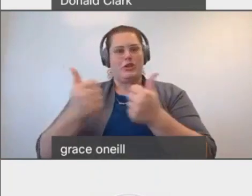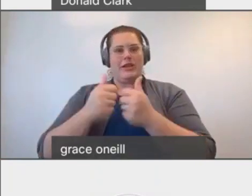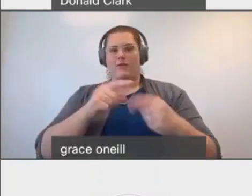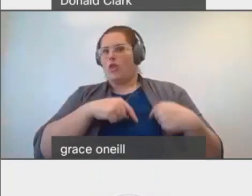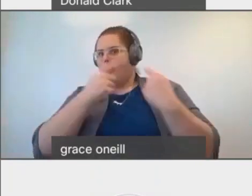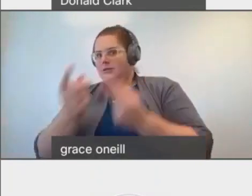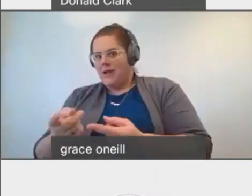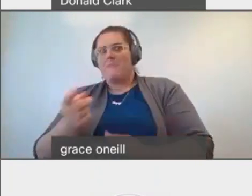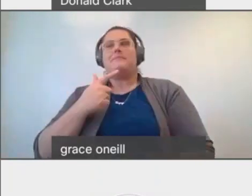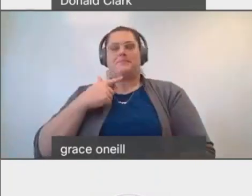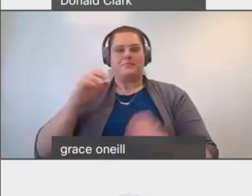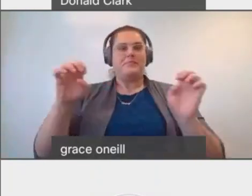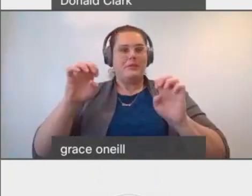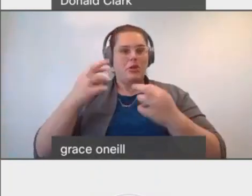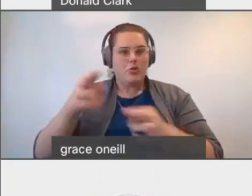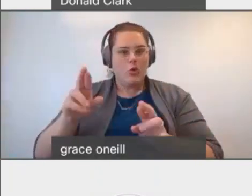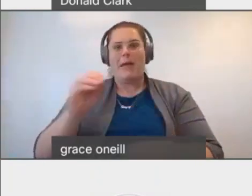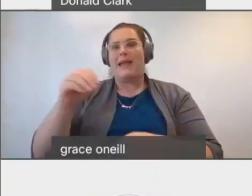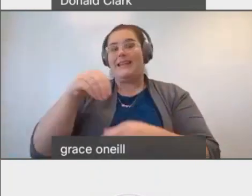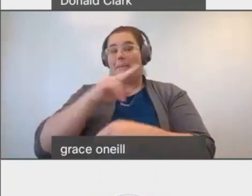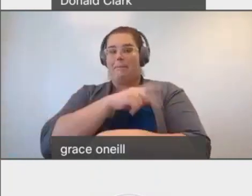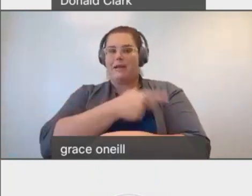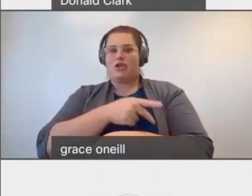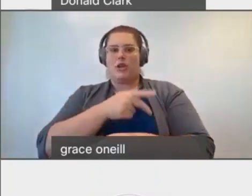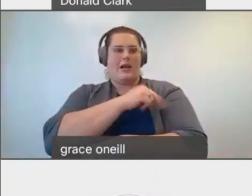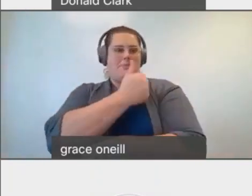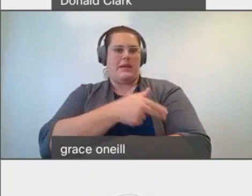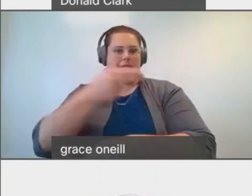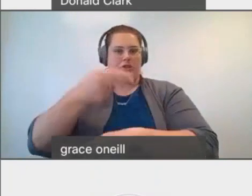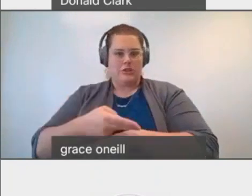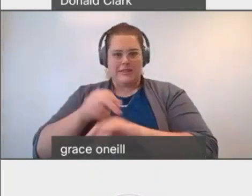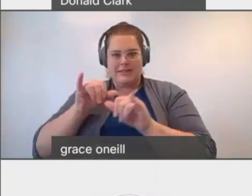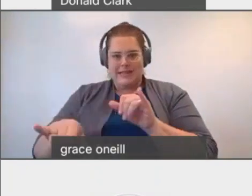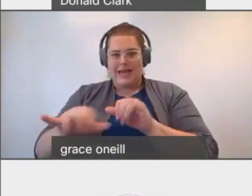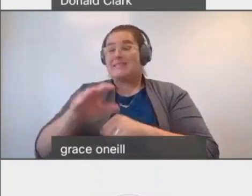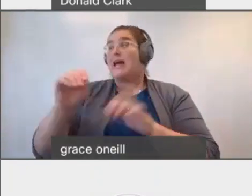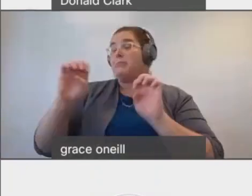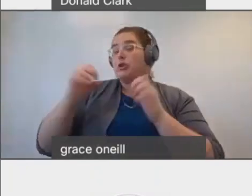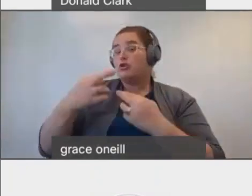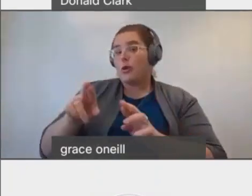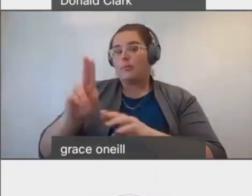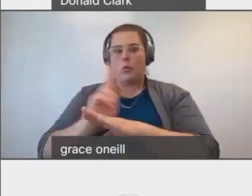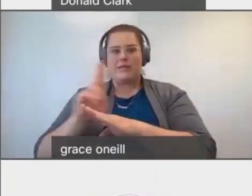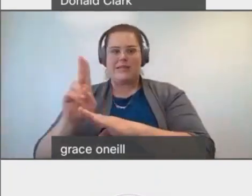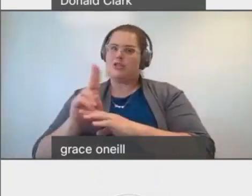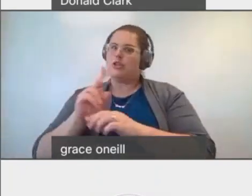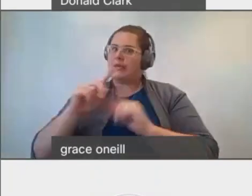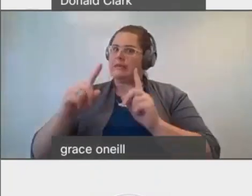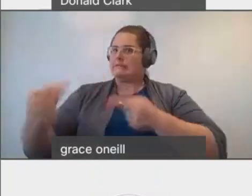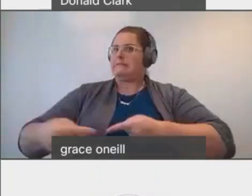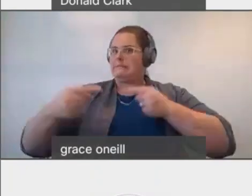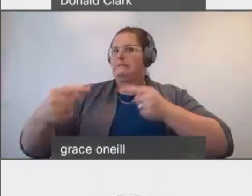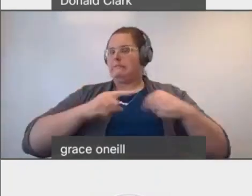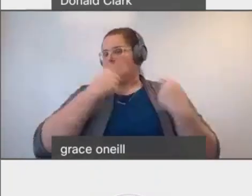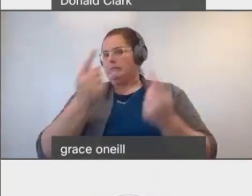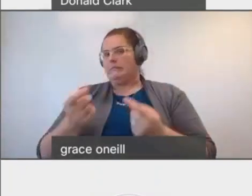rate of emergency inpatient hospitalizations and emergency room utilization. And so we're hoping that this will